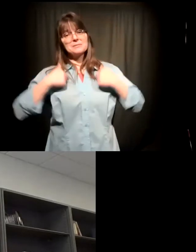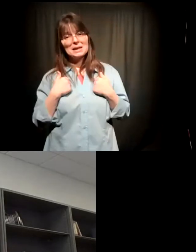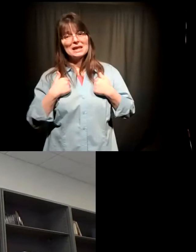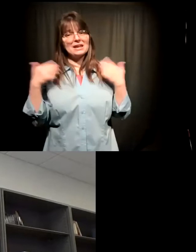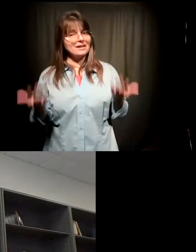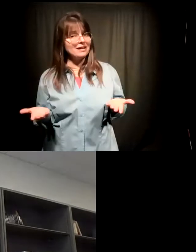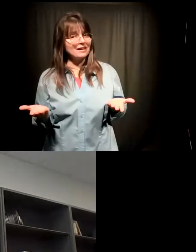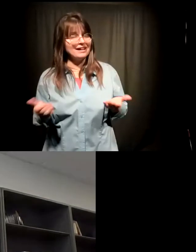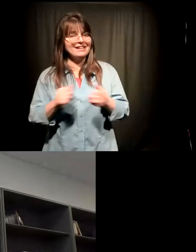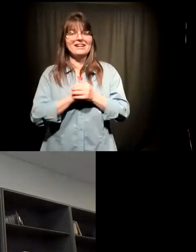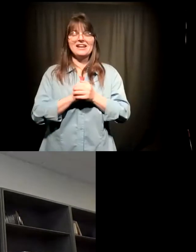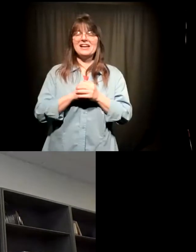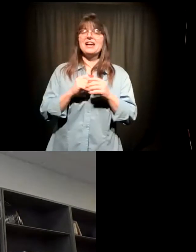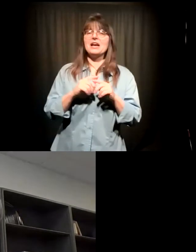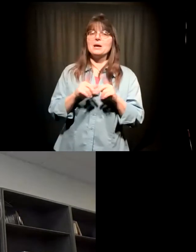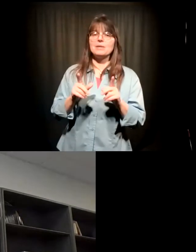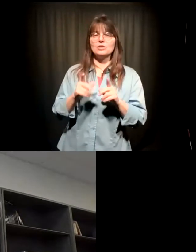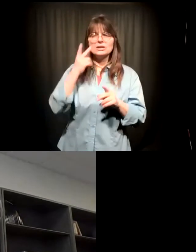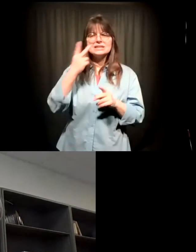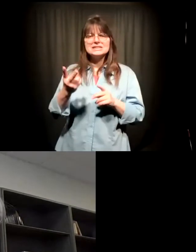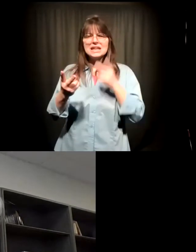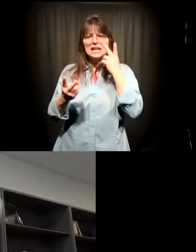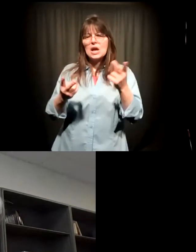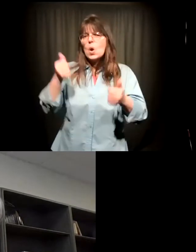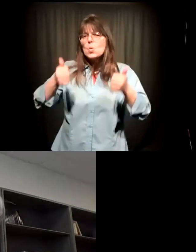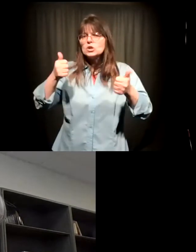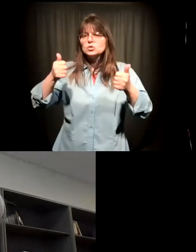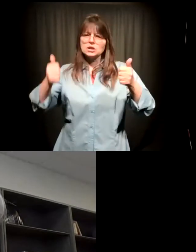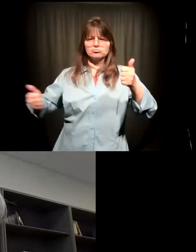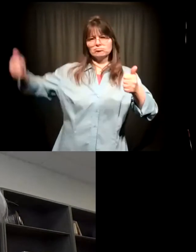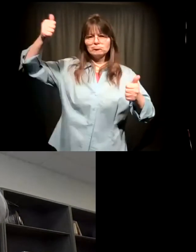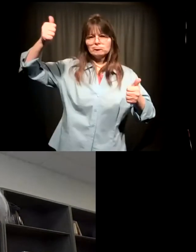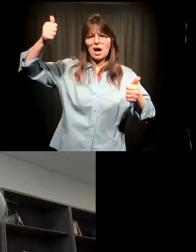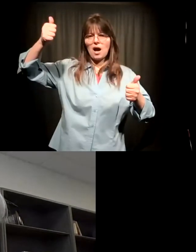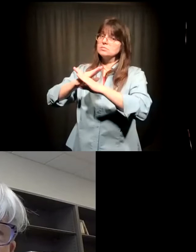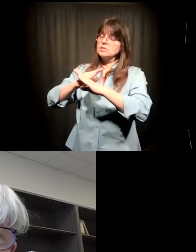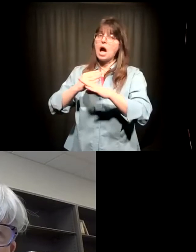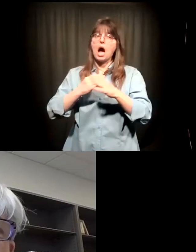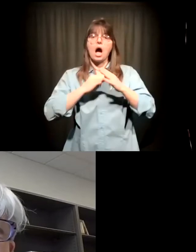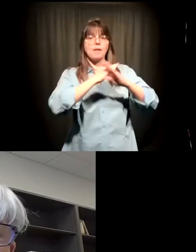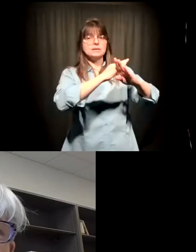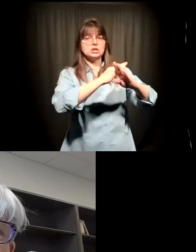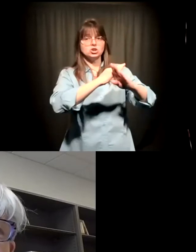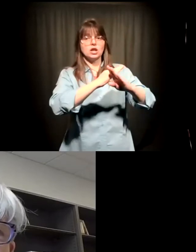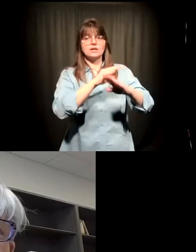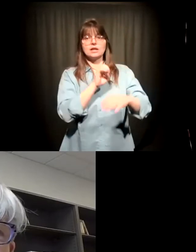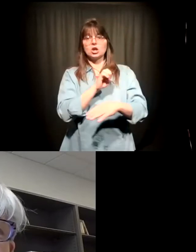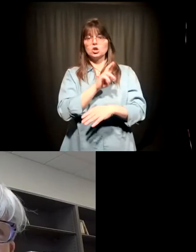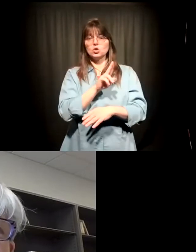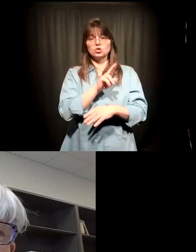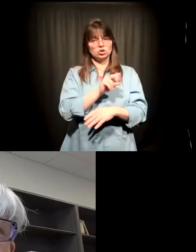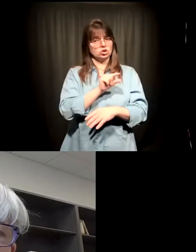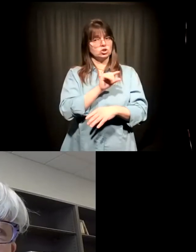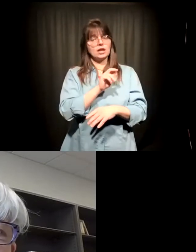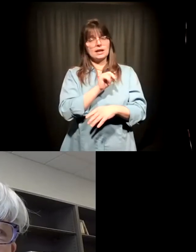I think we can see which narrative is dominant and which one needs to be lifted out, needs a little bit more sunlight,